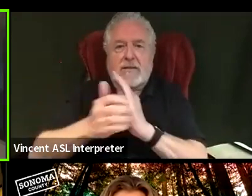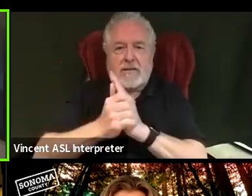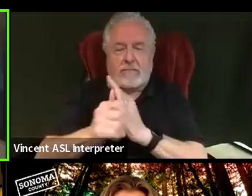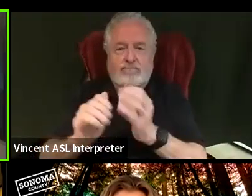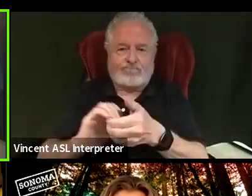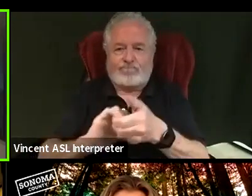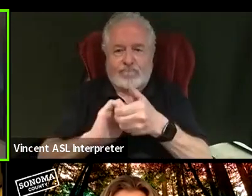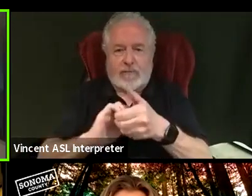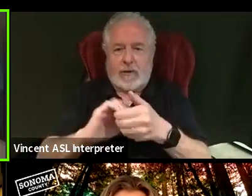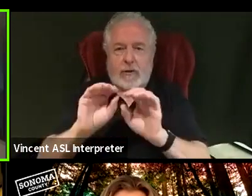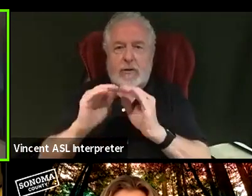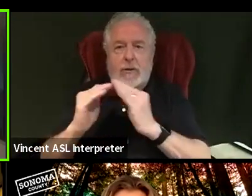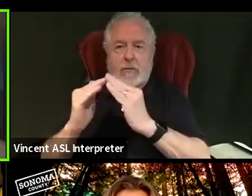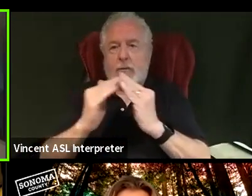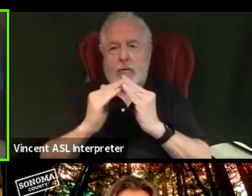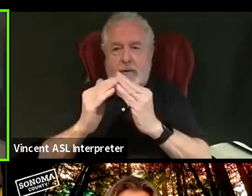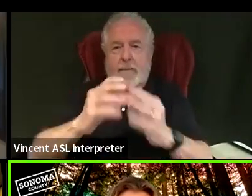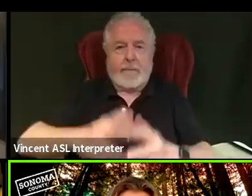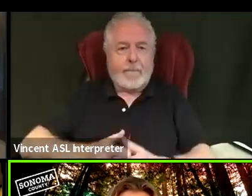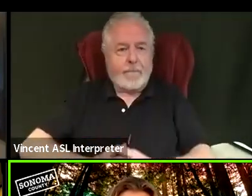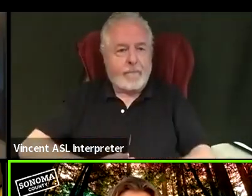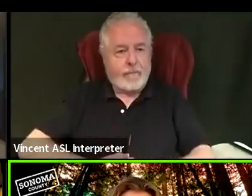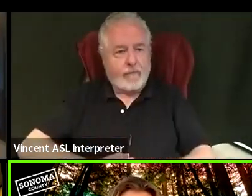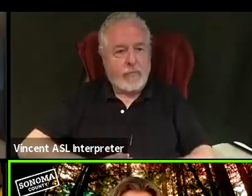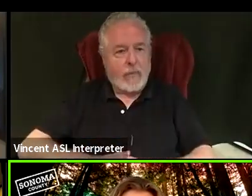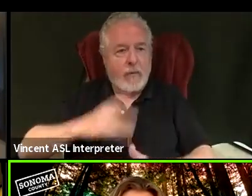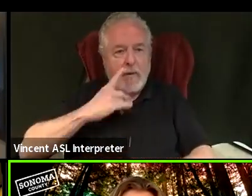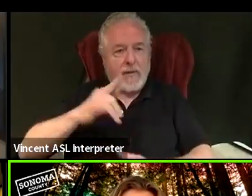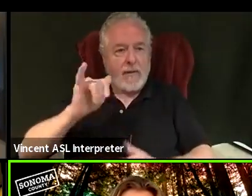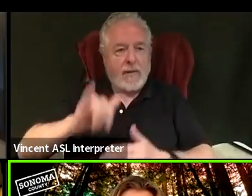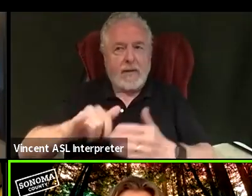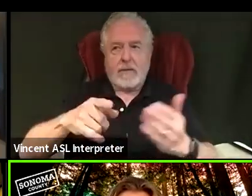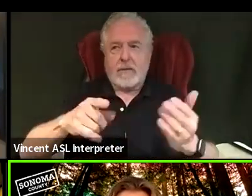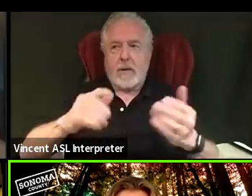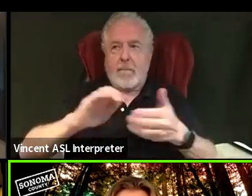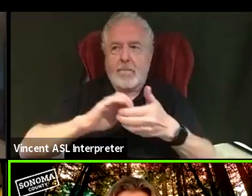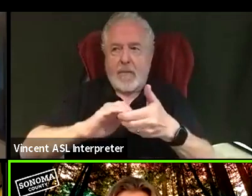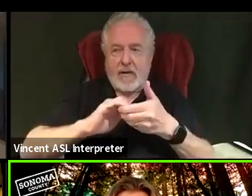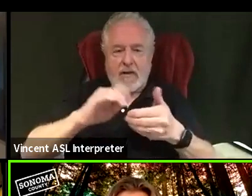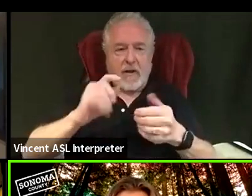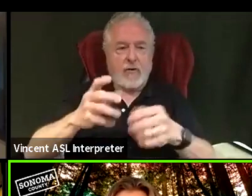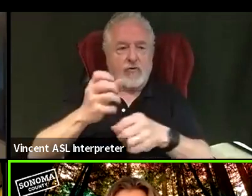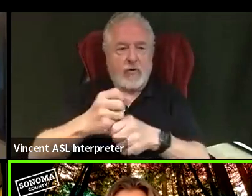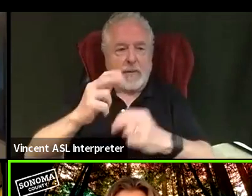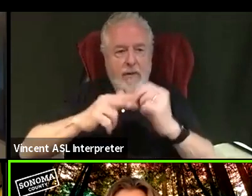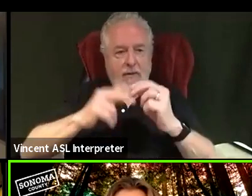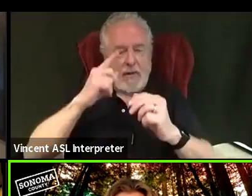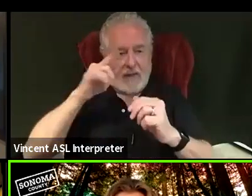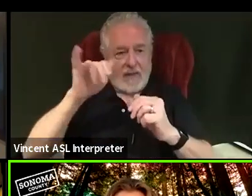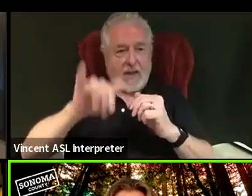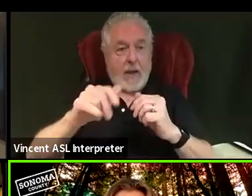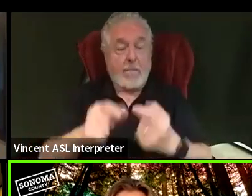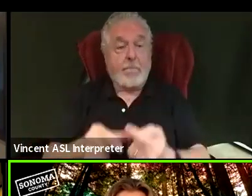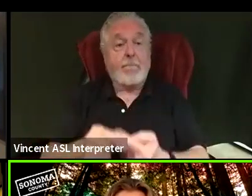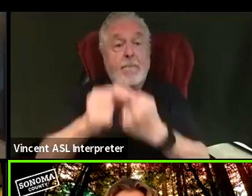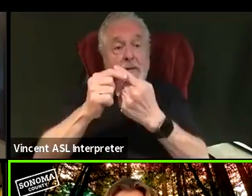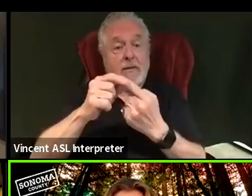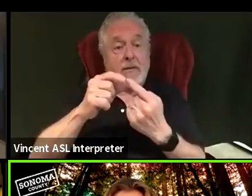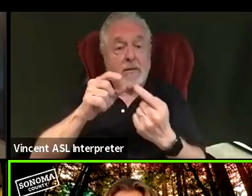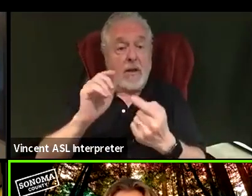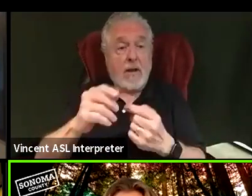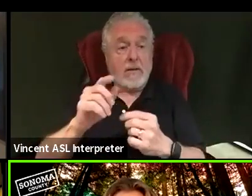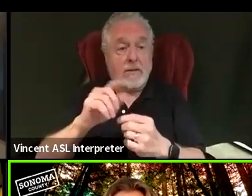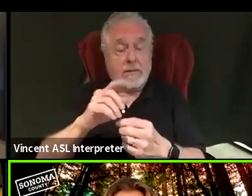So I just really appreciate what you had to say about partnerships and trust building, because I think that particularly in many